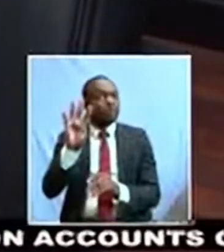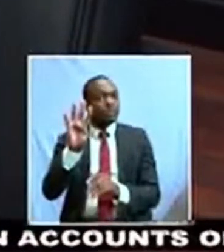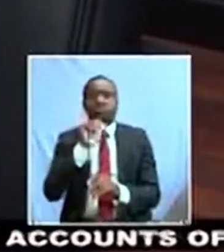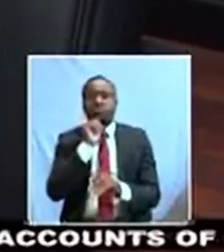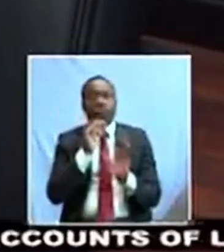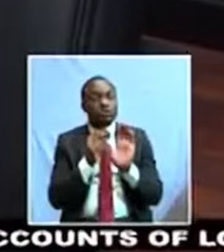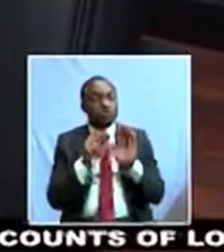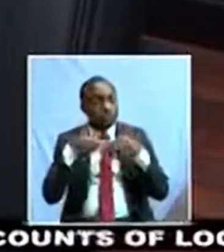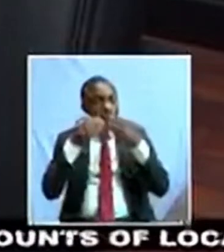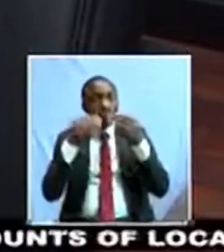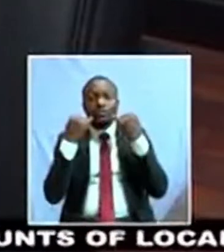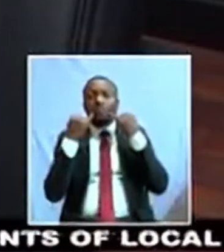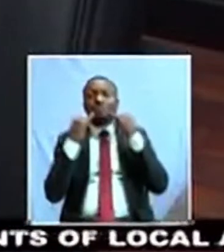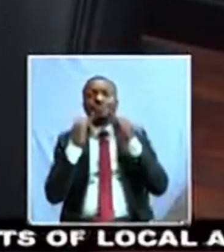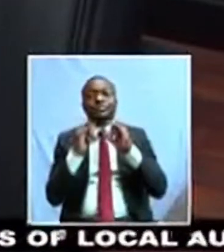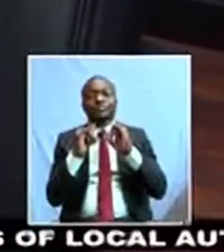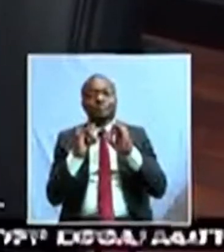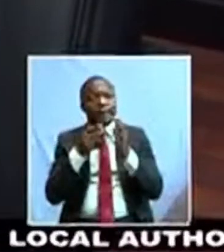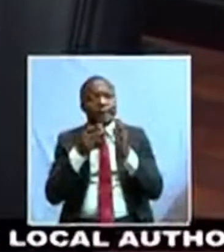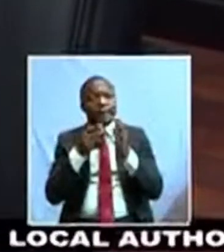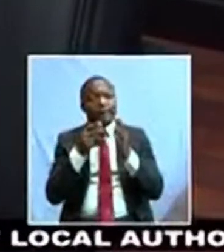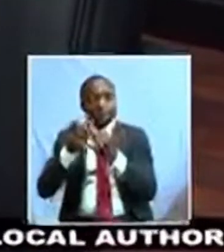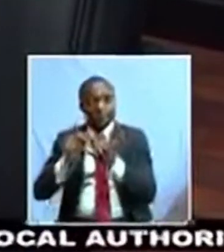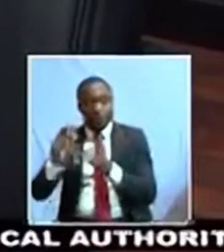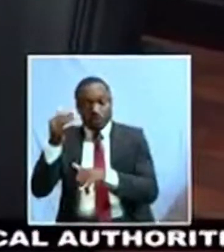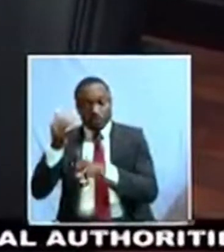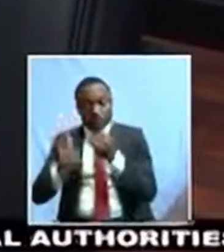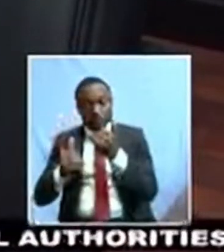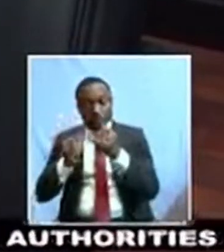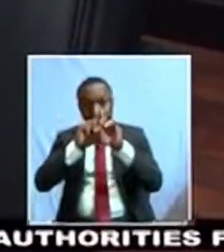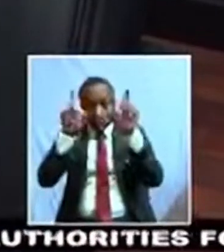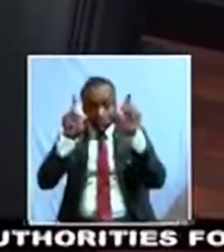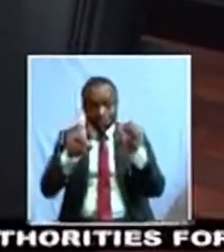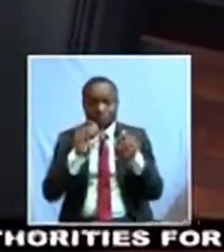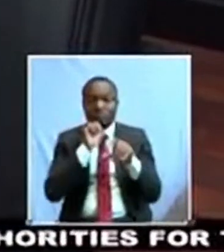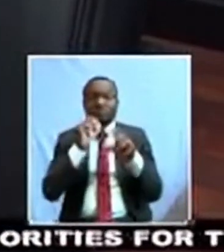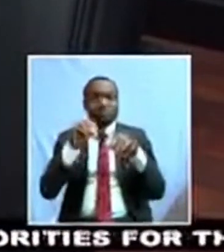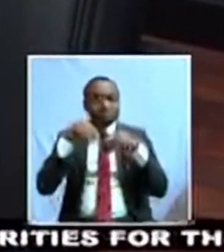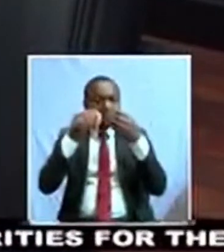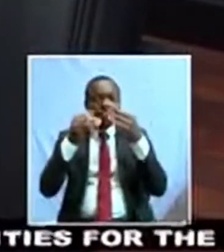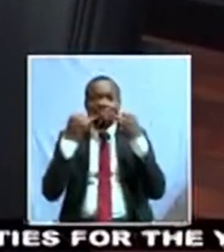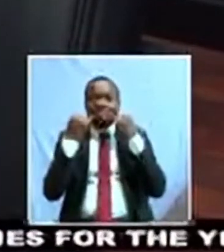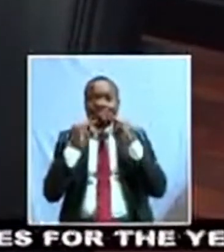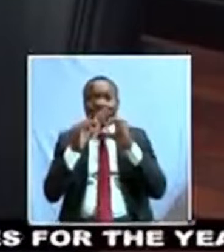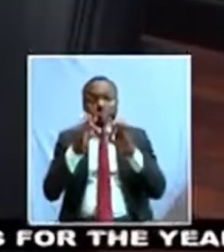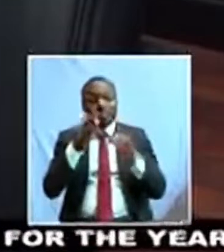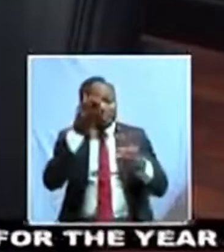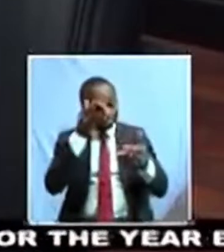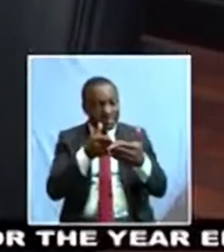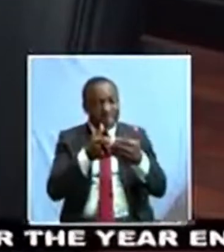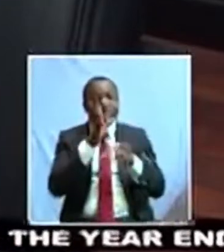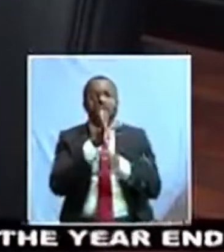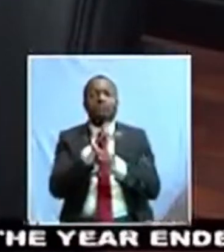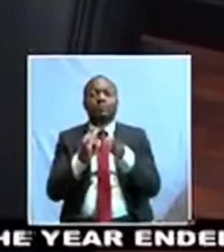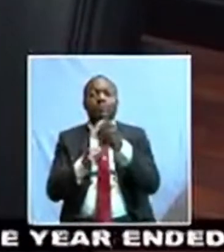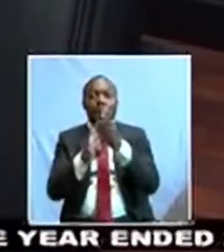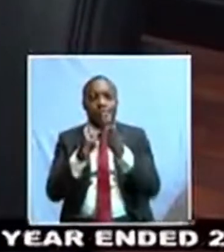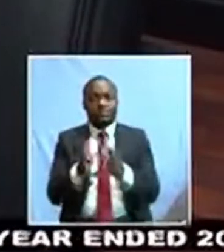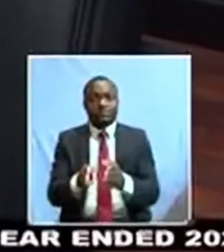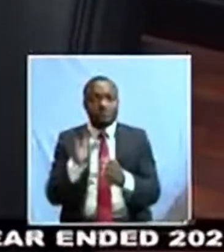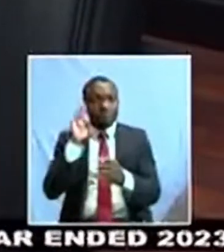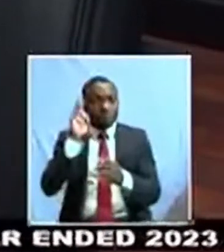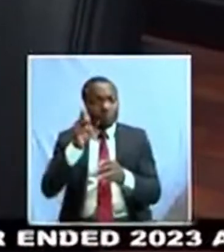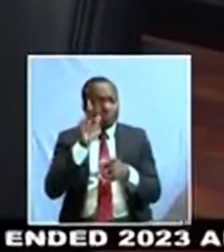to whether, because it's a partial completion certificate, so we're not given details as to whether this contractor will be